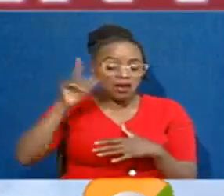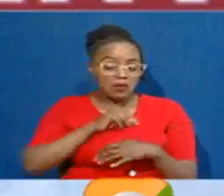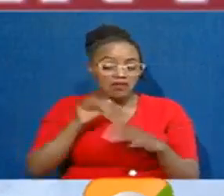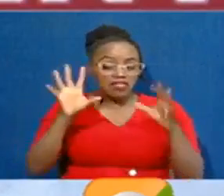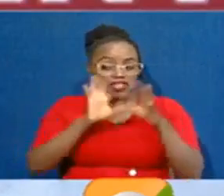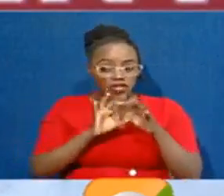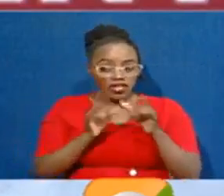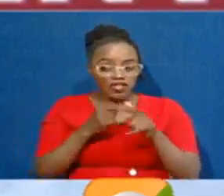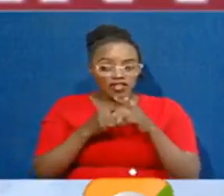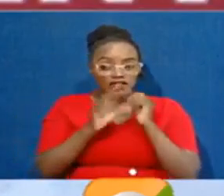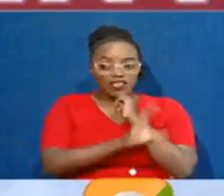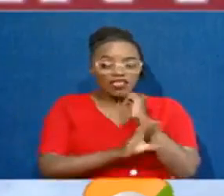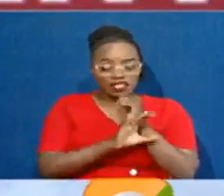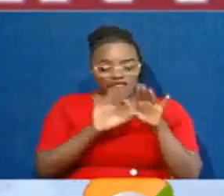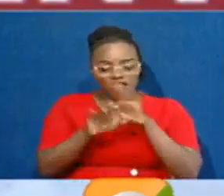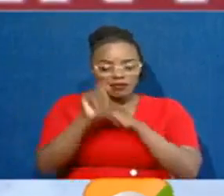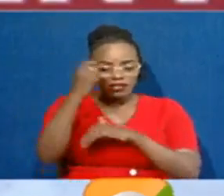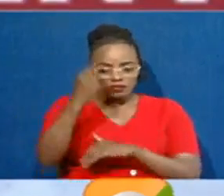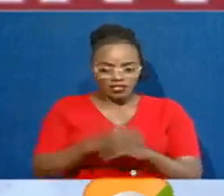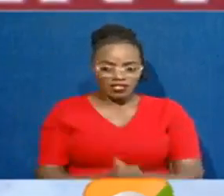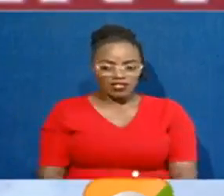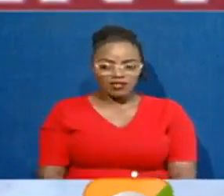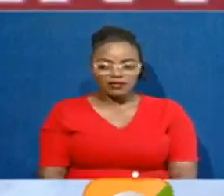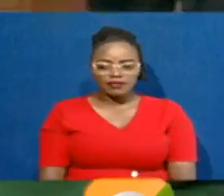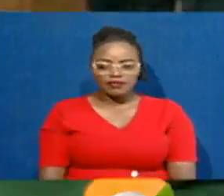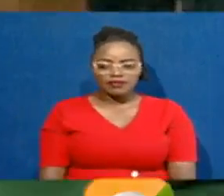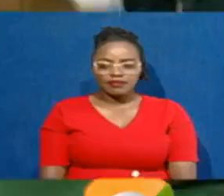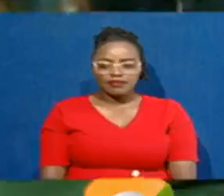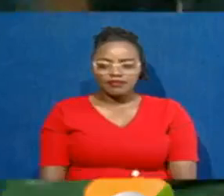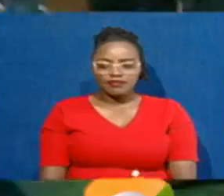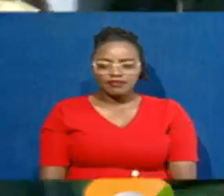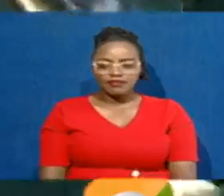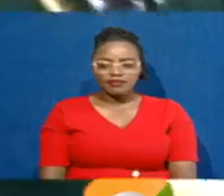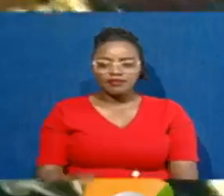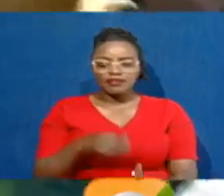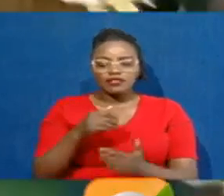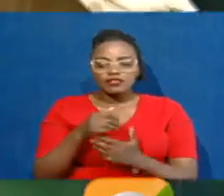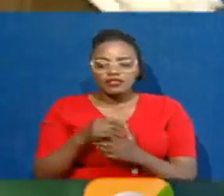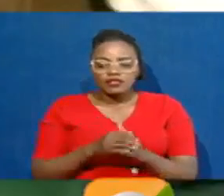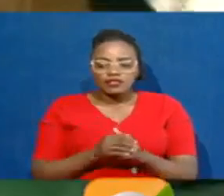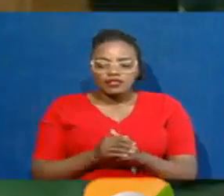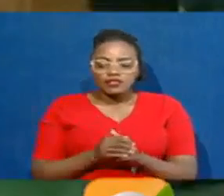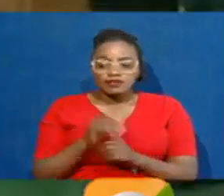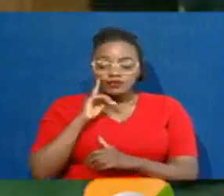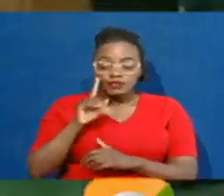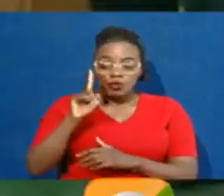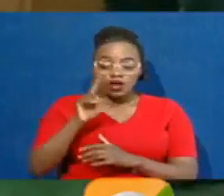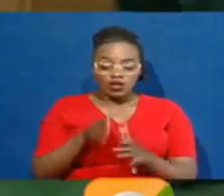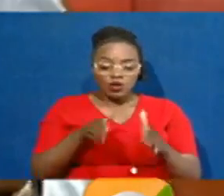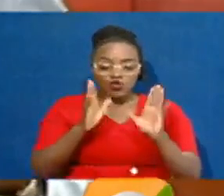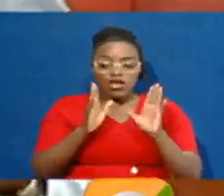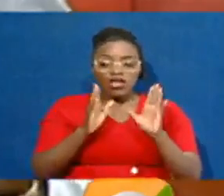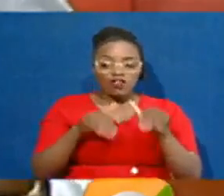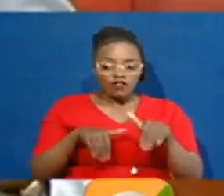took aim at the country's second in command. Business of the National Assembly. It was almost one-way